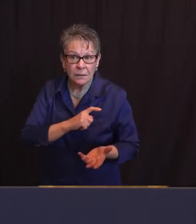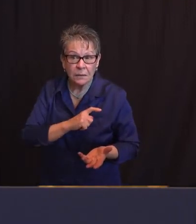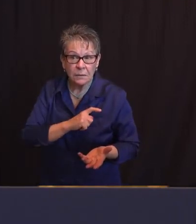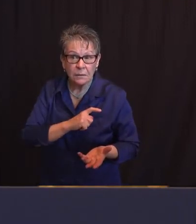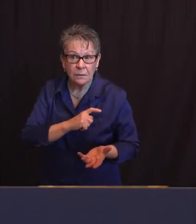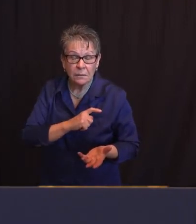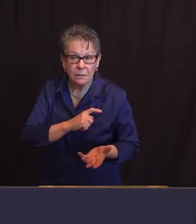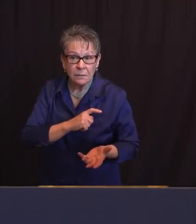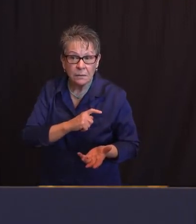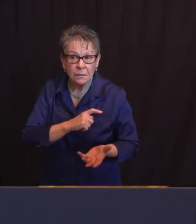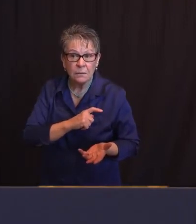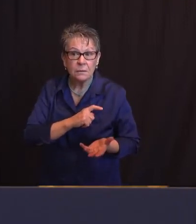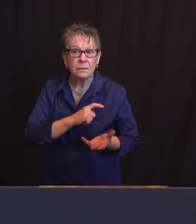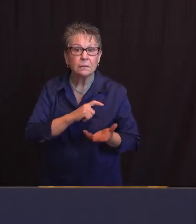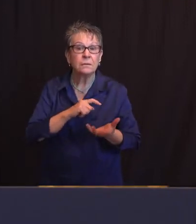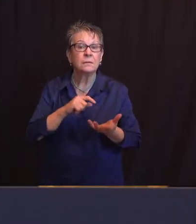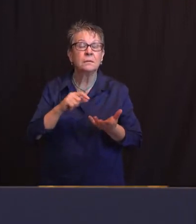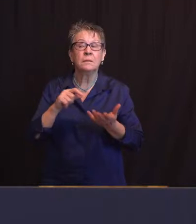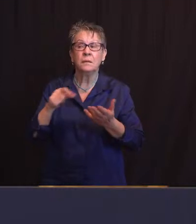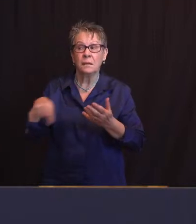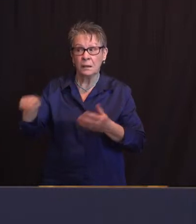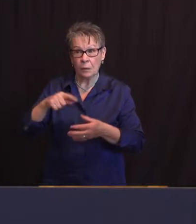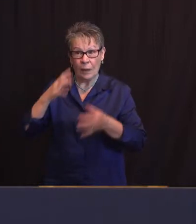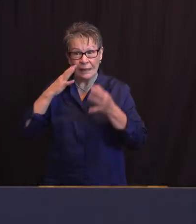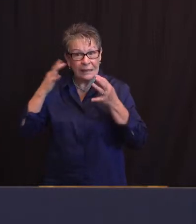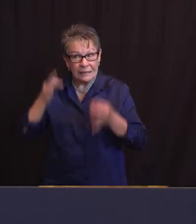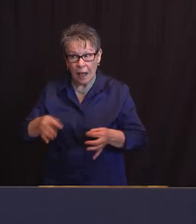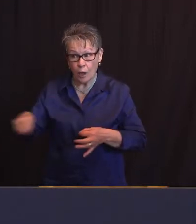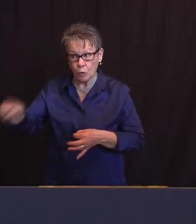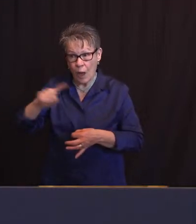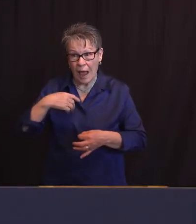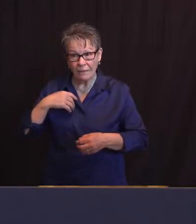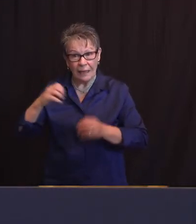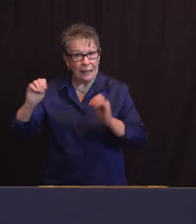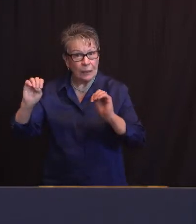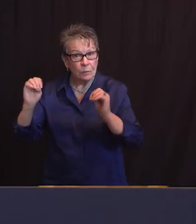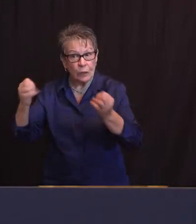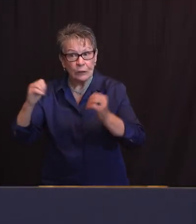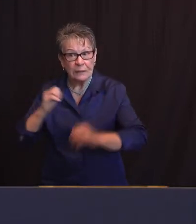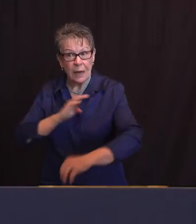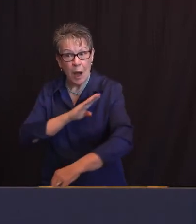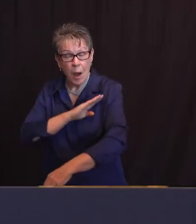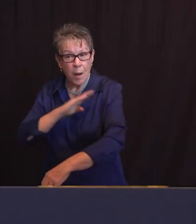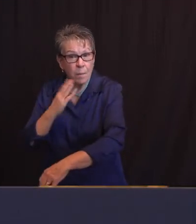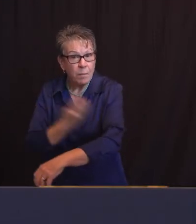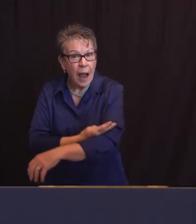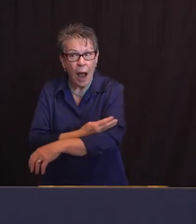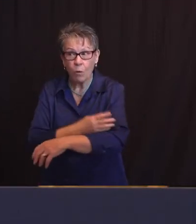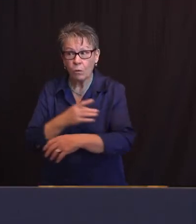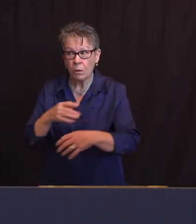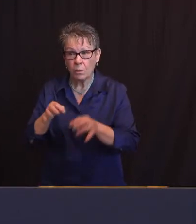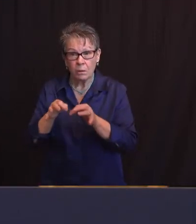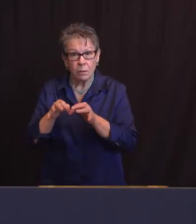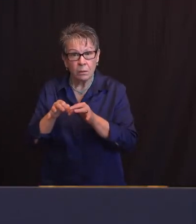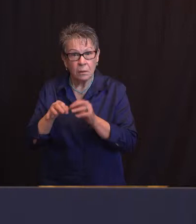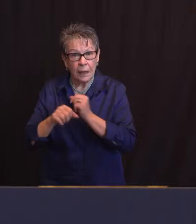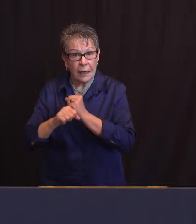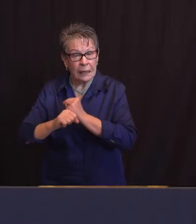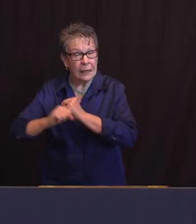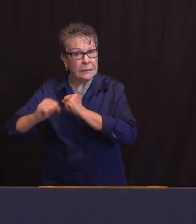revisited based on lessons learned during the pandemic? Thank you. You know, I got asked this question. It was about the